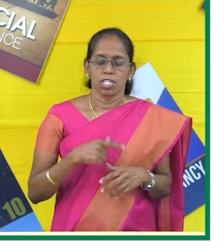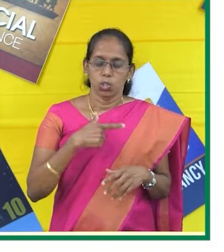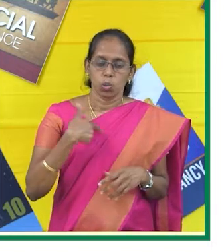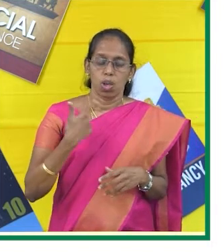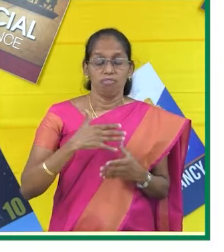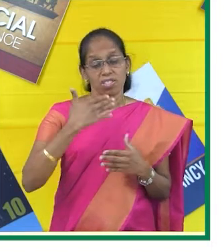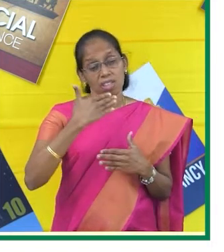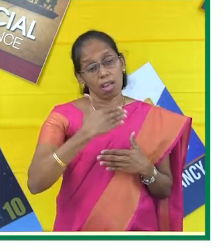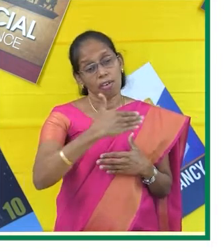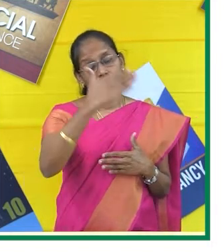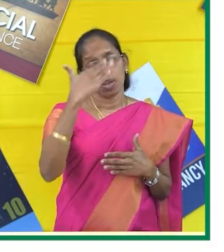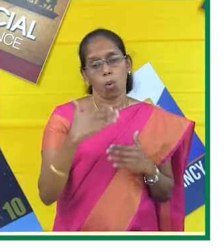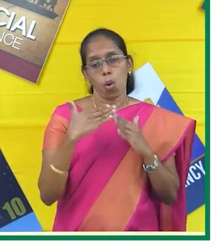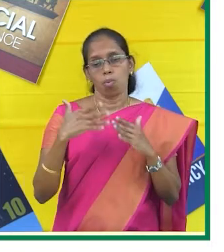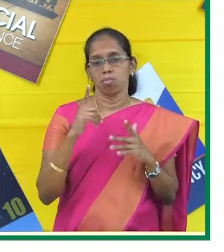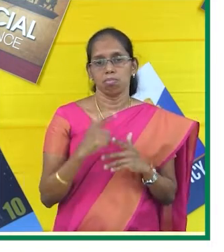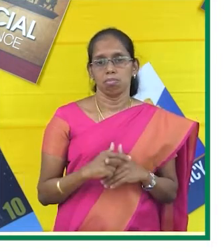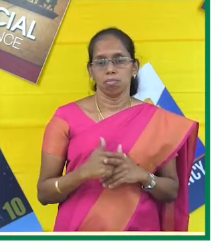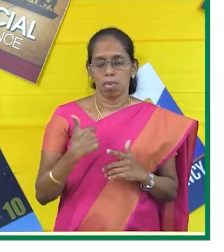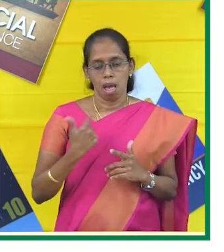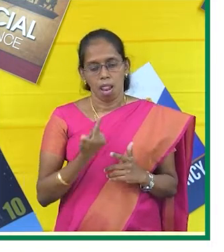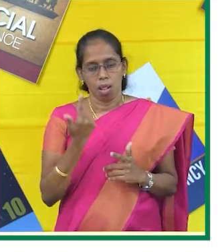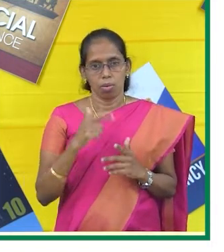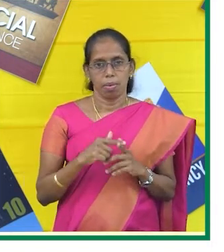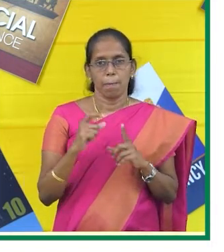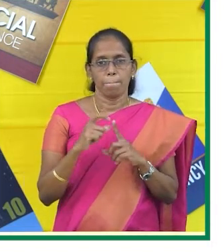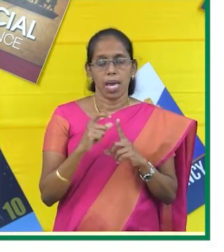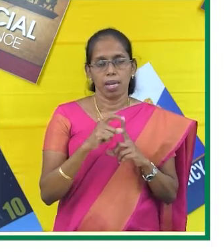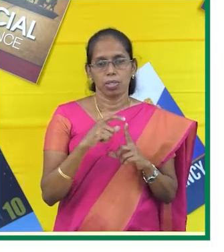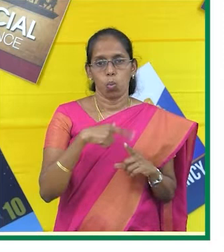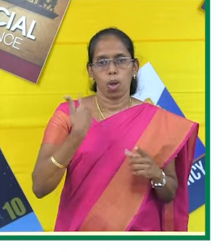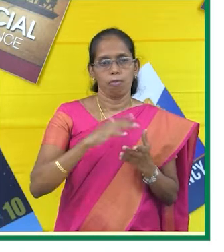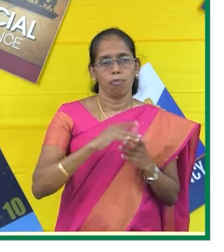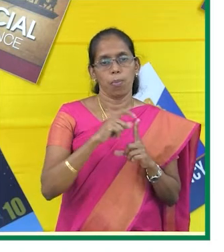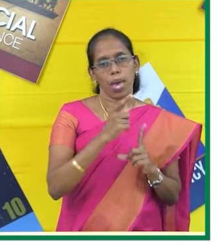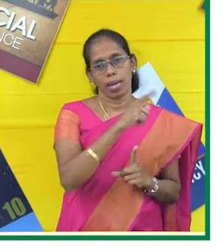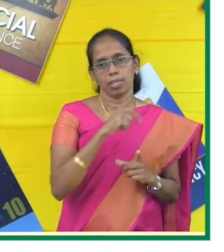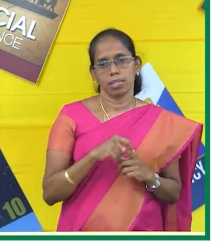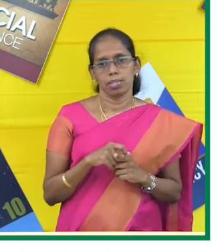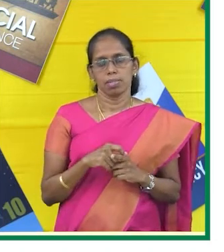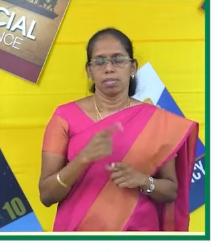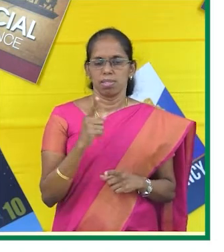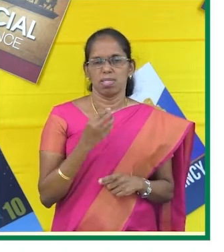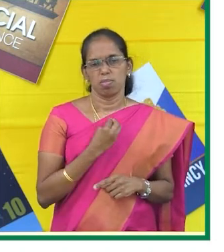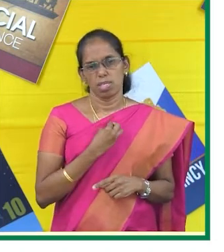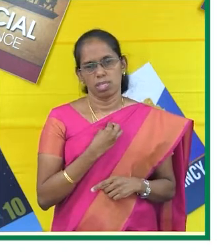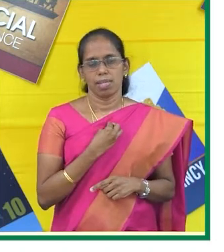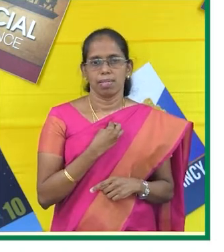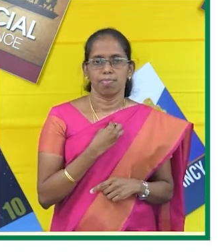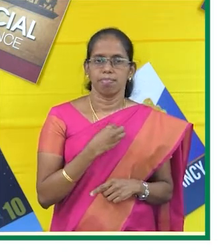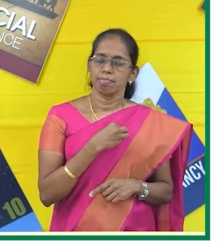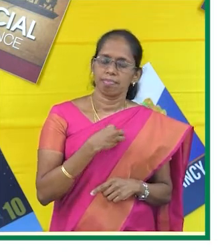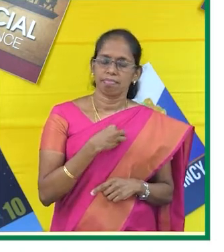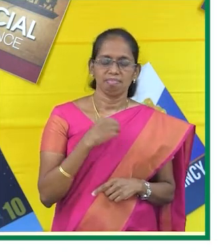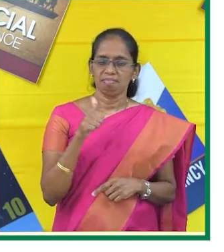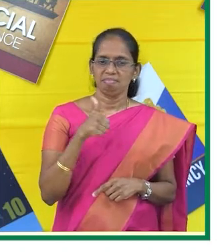away from home. She is in Paris. So he feels little sad. His mood was not good.